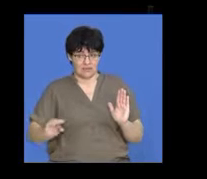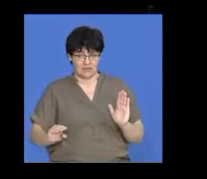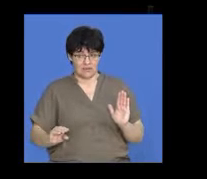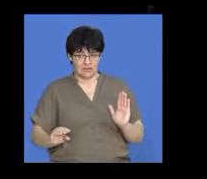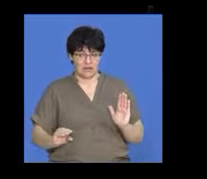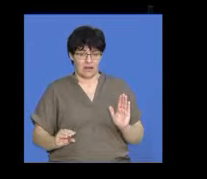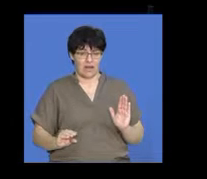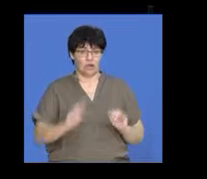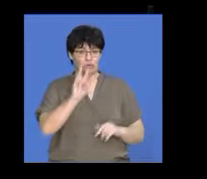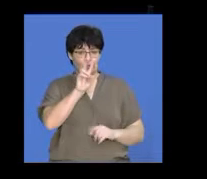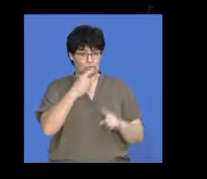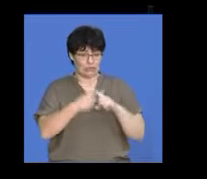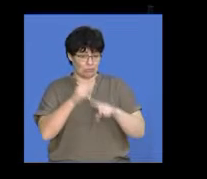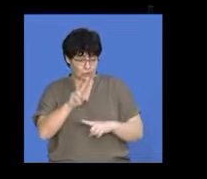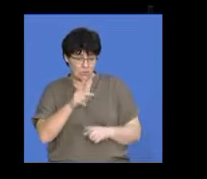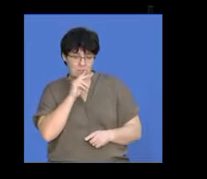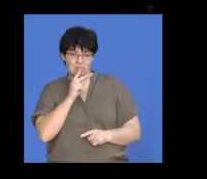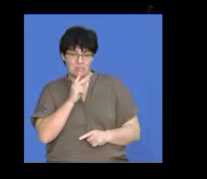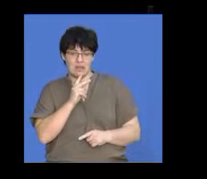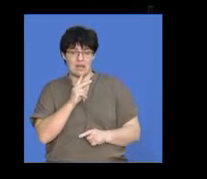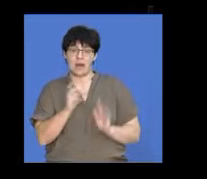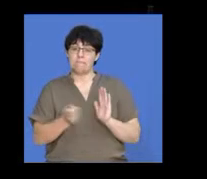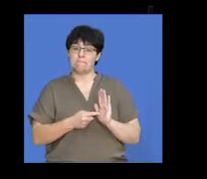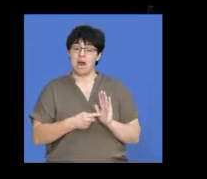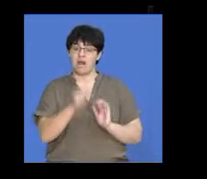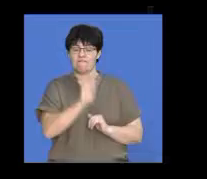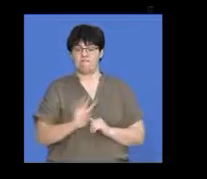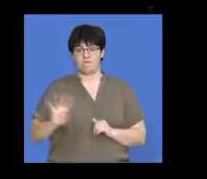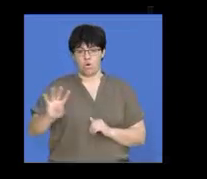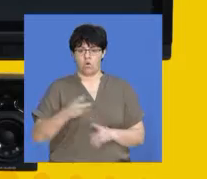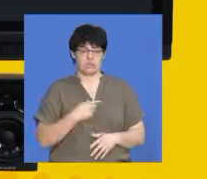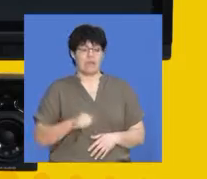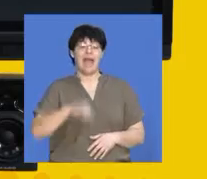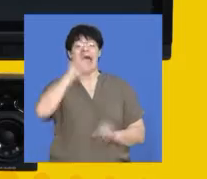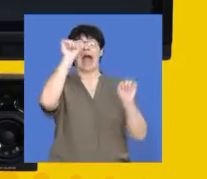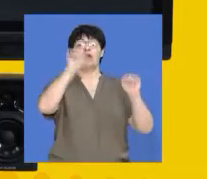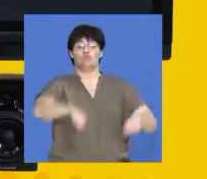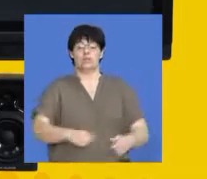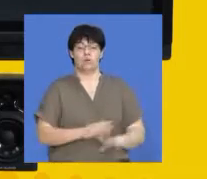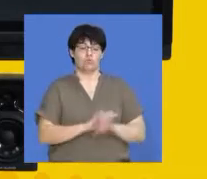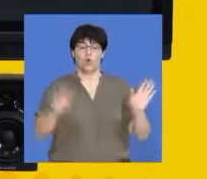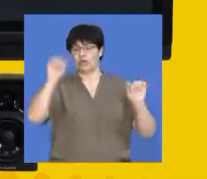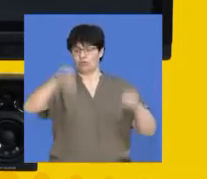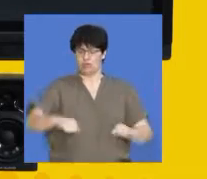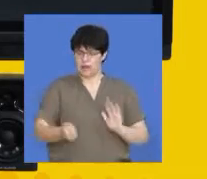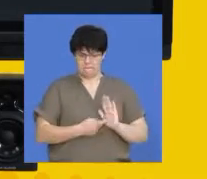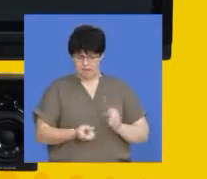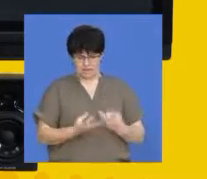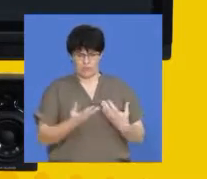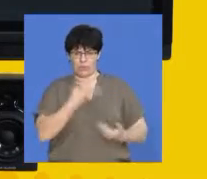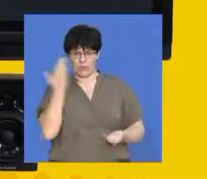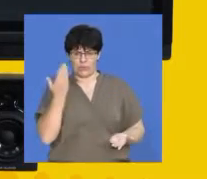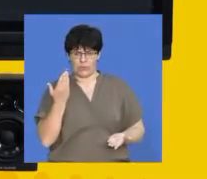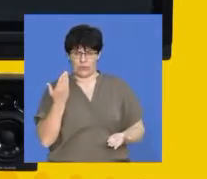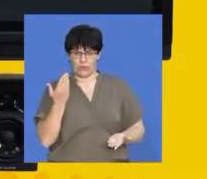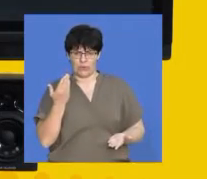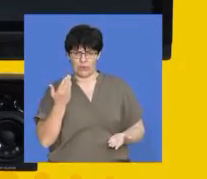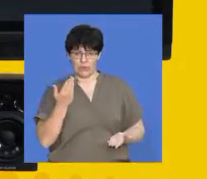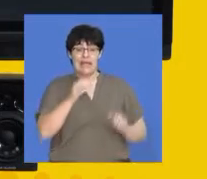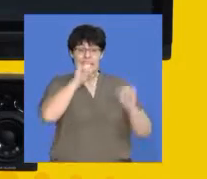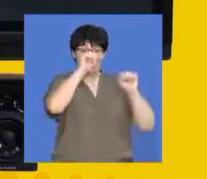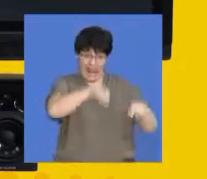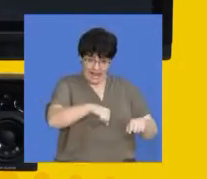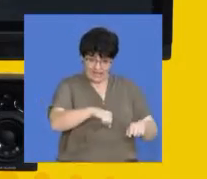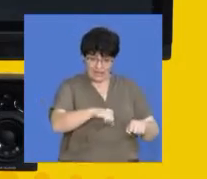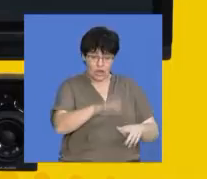4 marks. Okay, so you're not going to get a mark for saying I agree or I disagree. Okay, that is the position you've taken, but